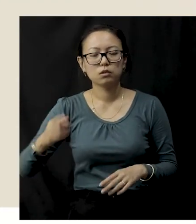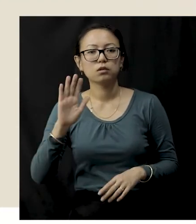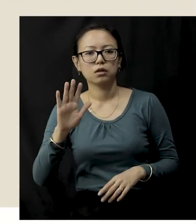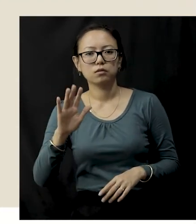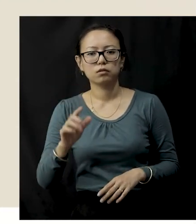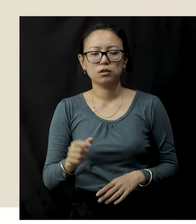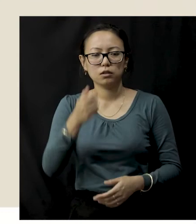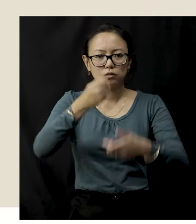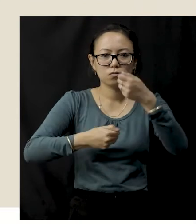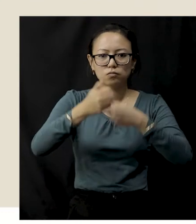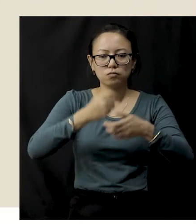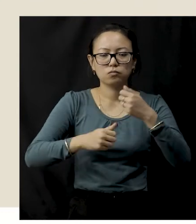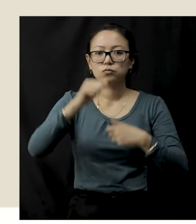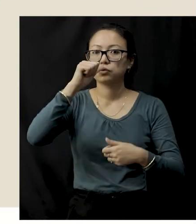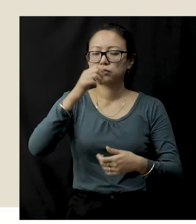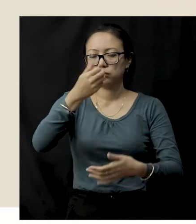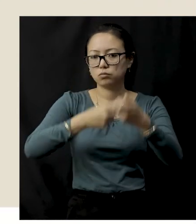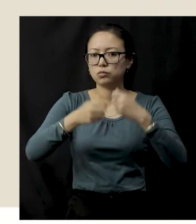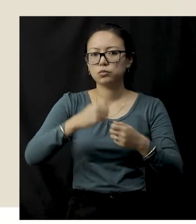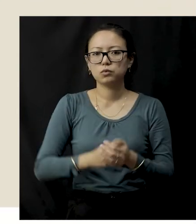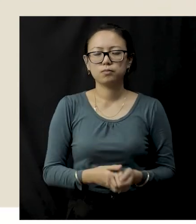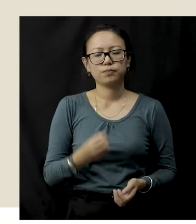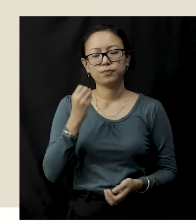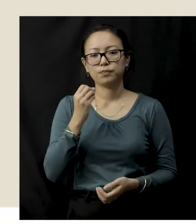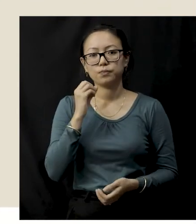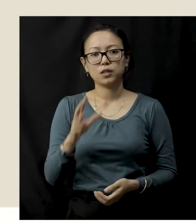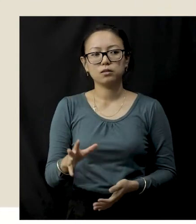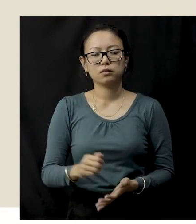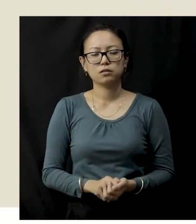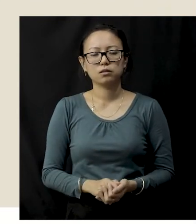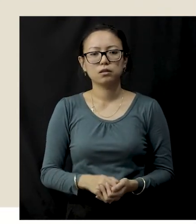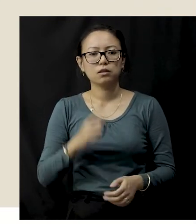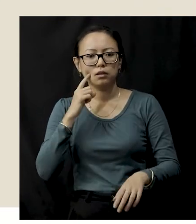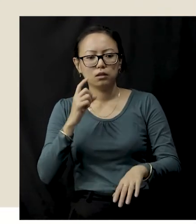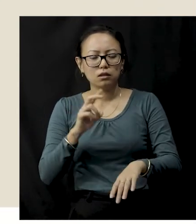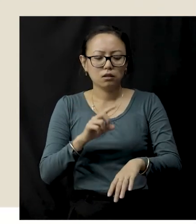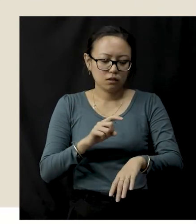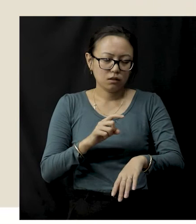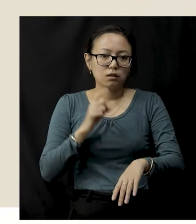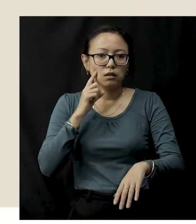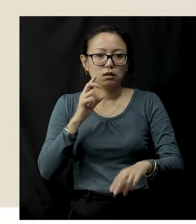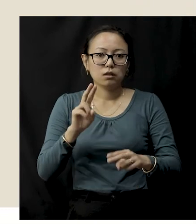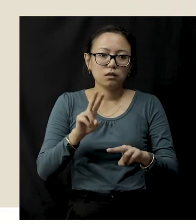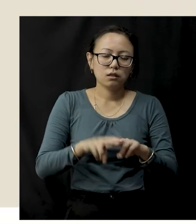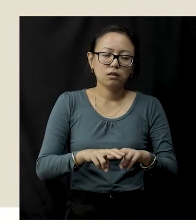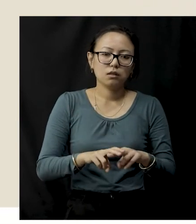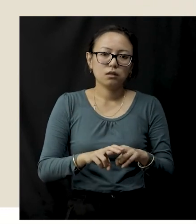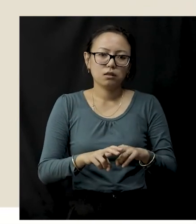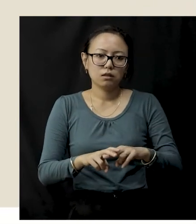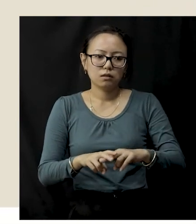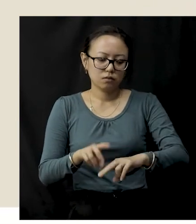that we have at home, if you have any watches that are not working, you can also find out by